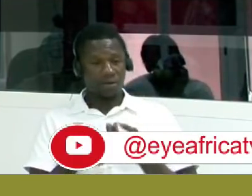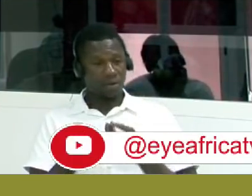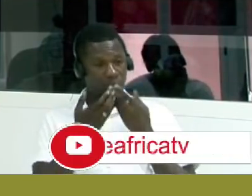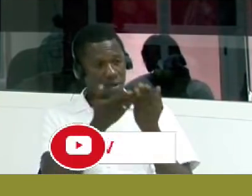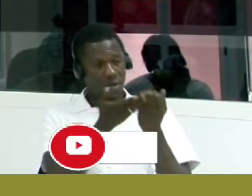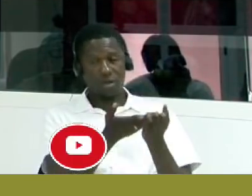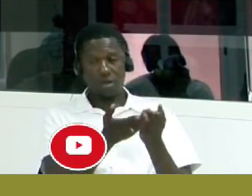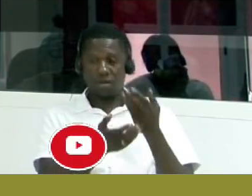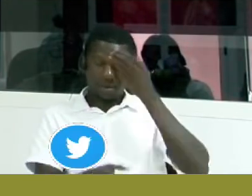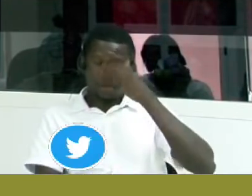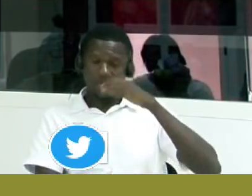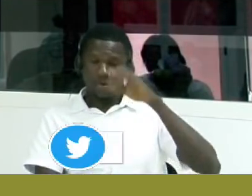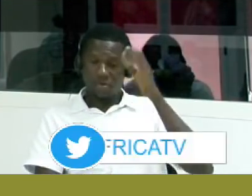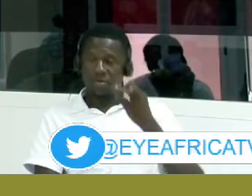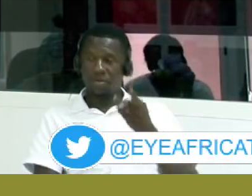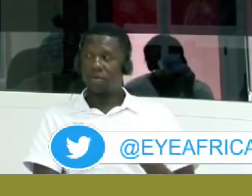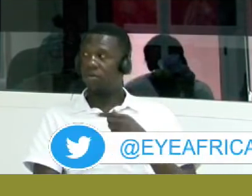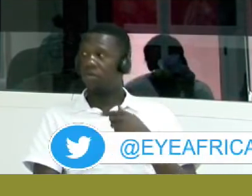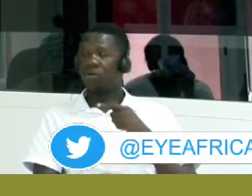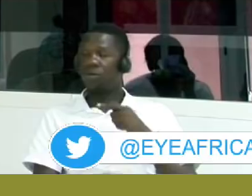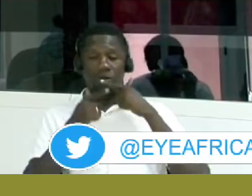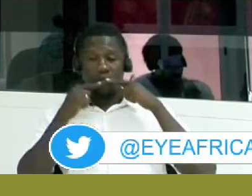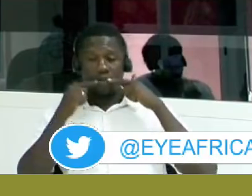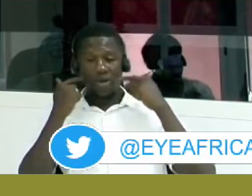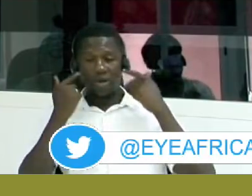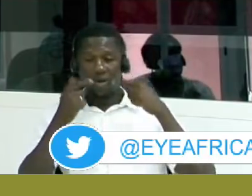see? I am not smiling over this.